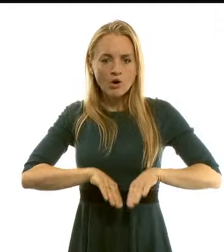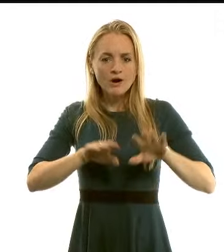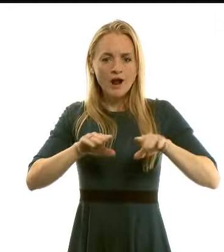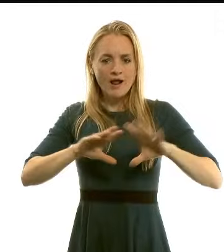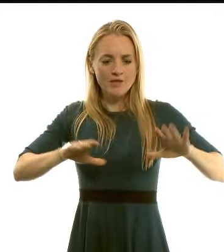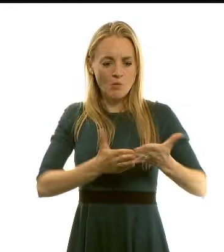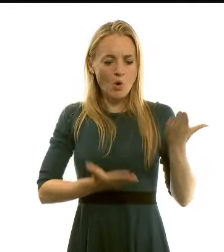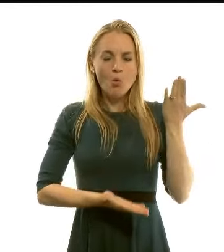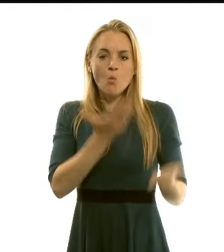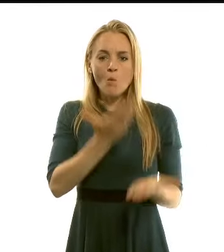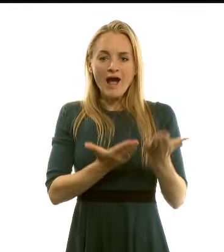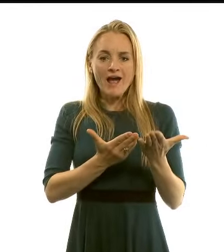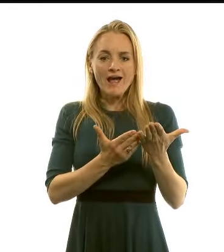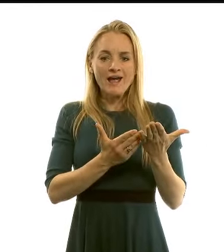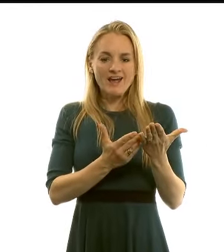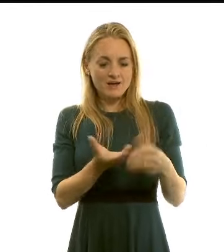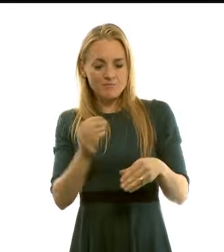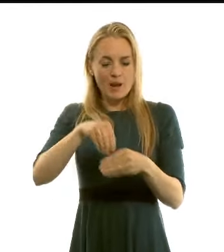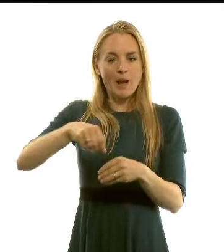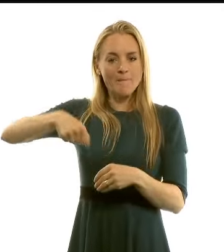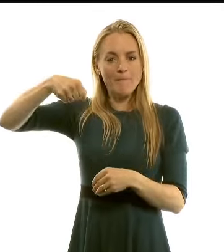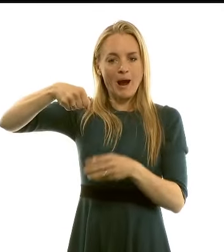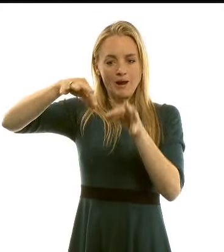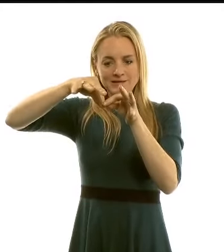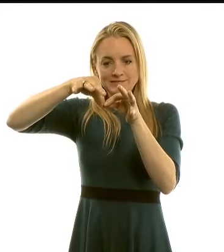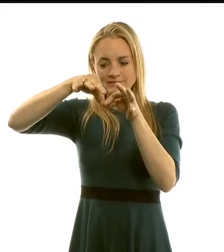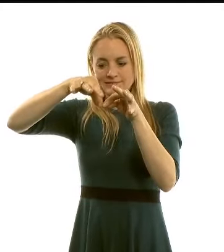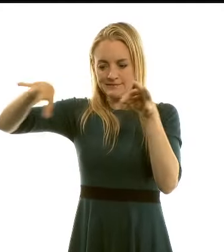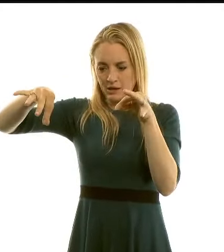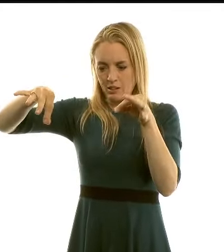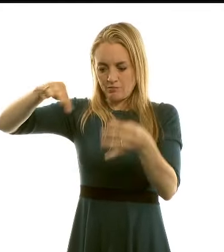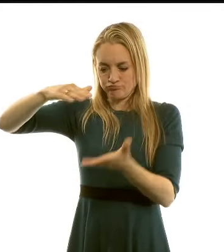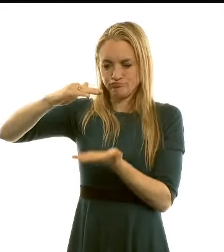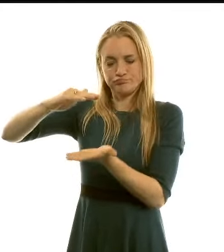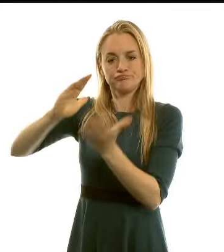the Lego minifigures packs you know and love.